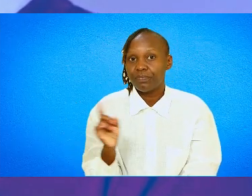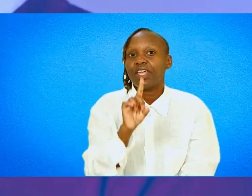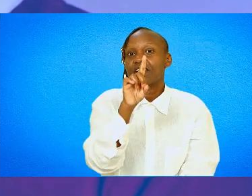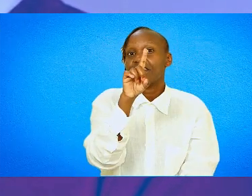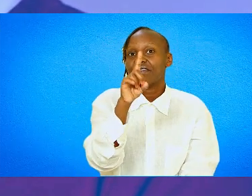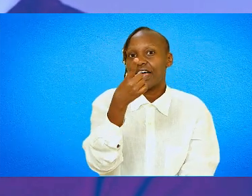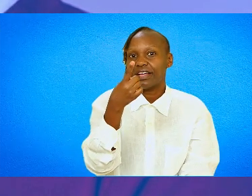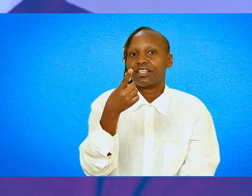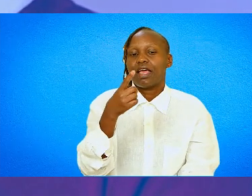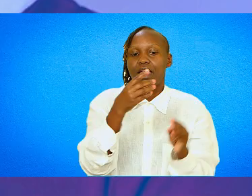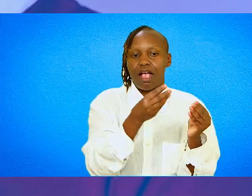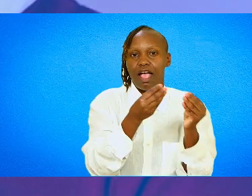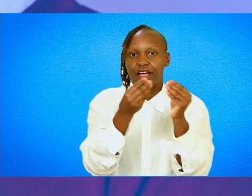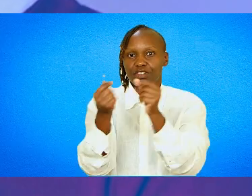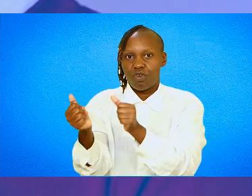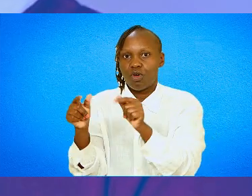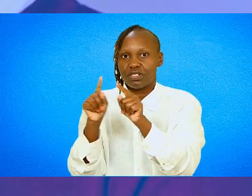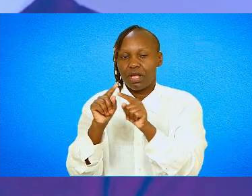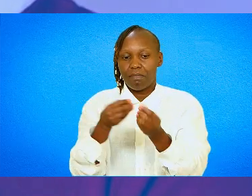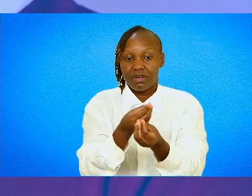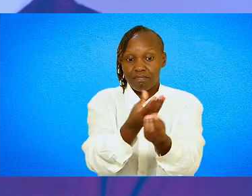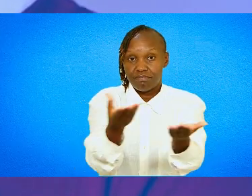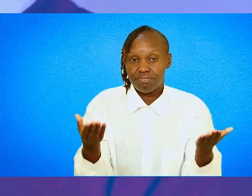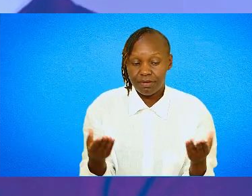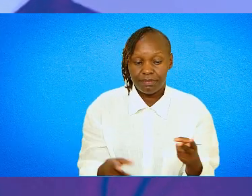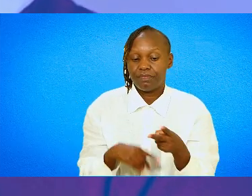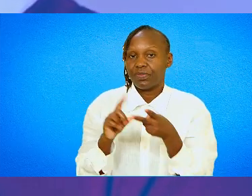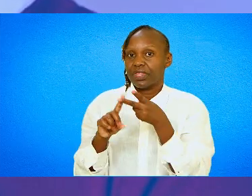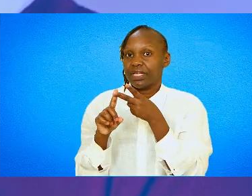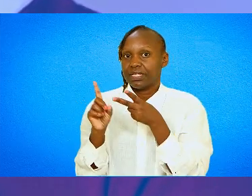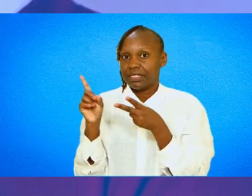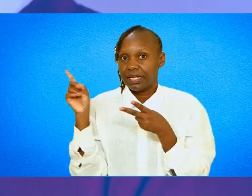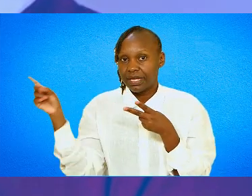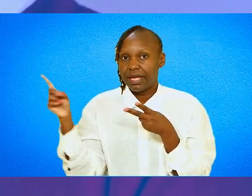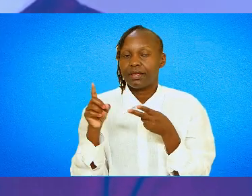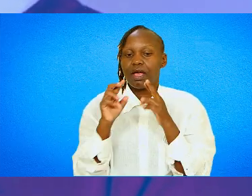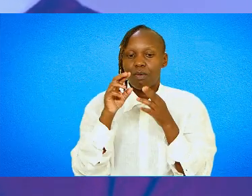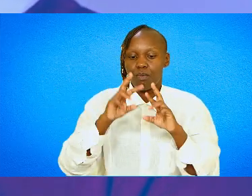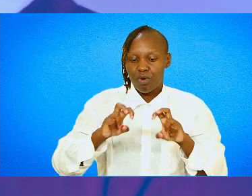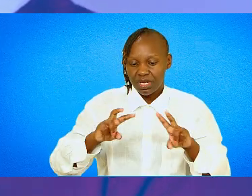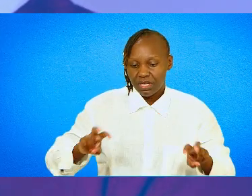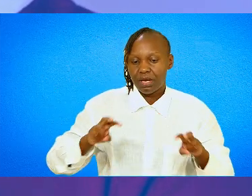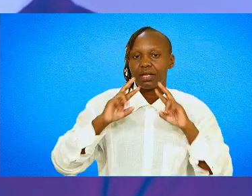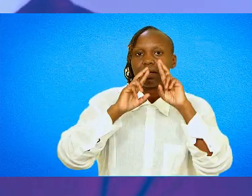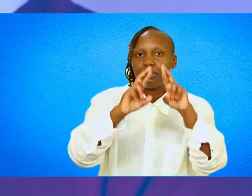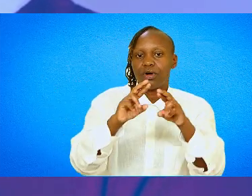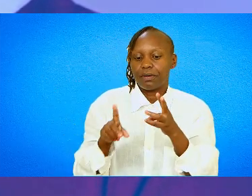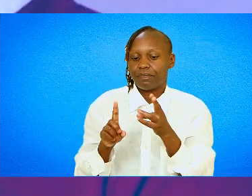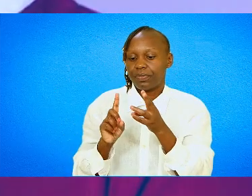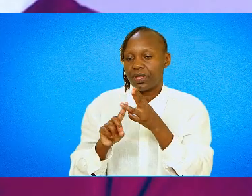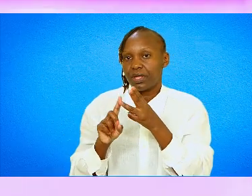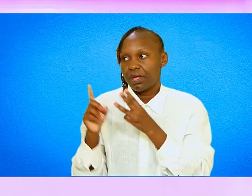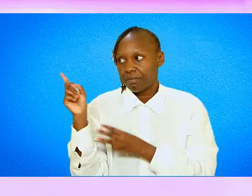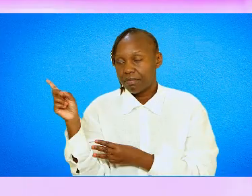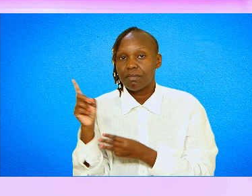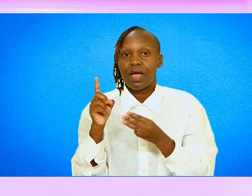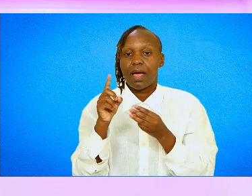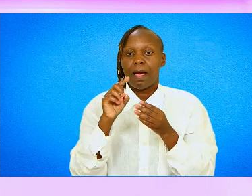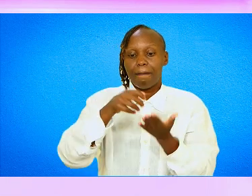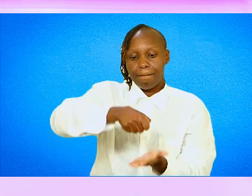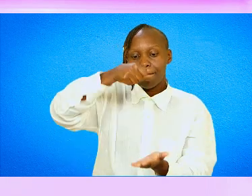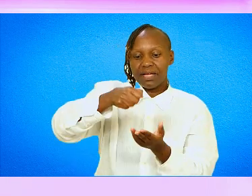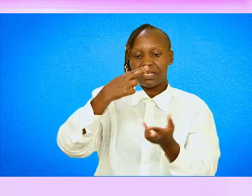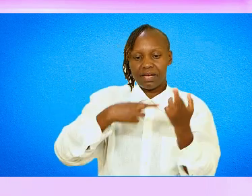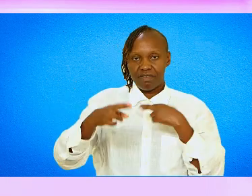cash flow and disbursement. Second is monitoring and reporting. And finally, budget revisions. We'll